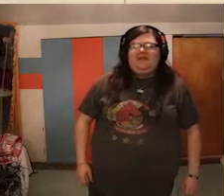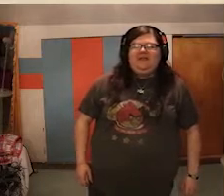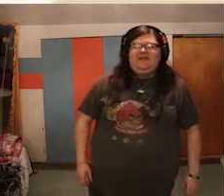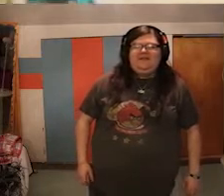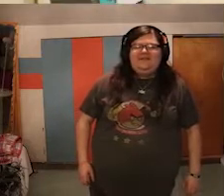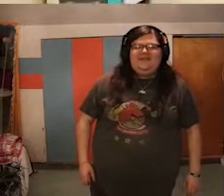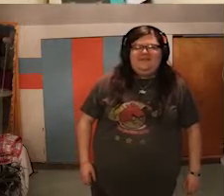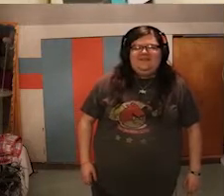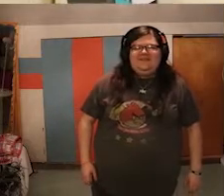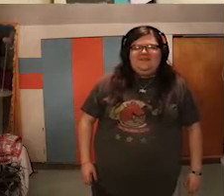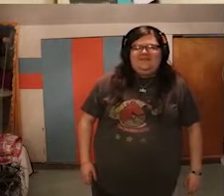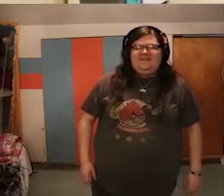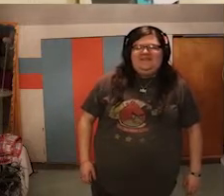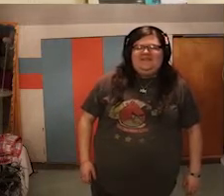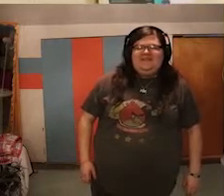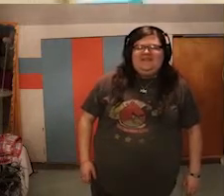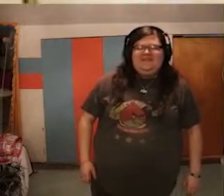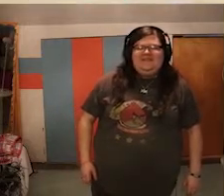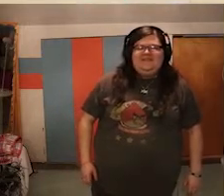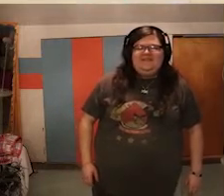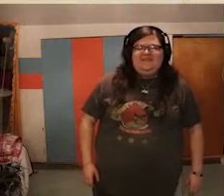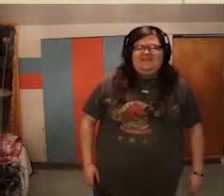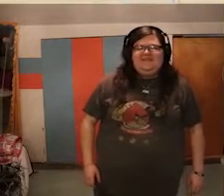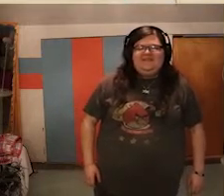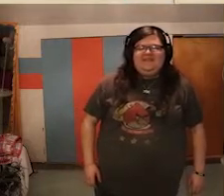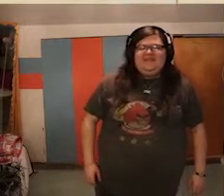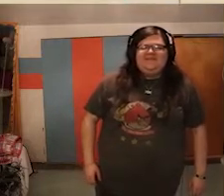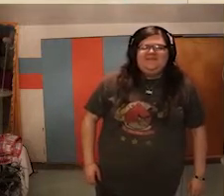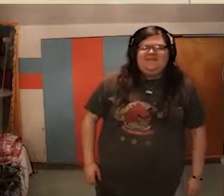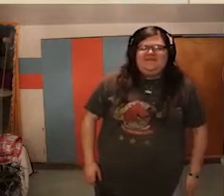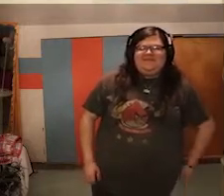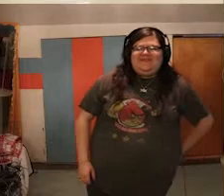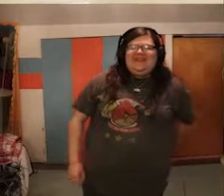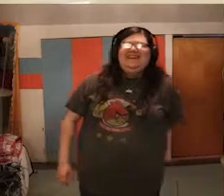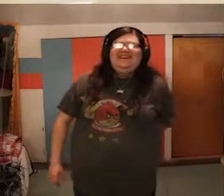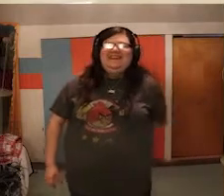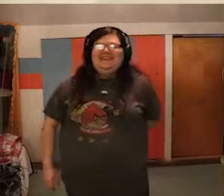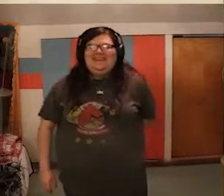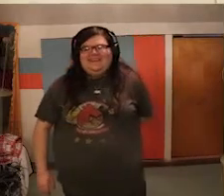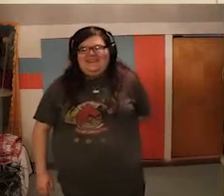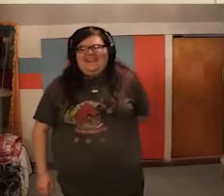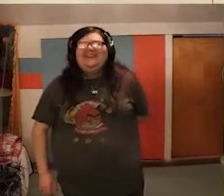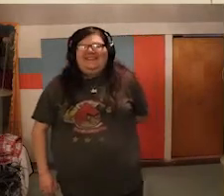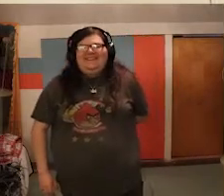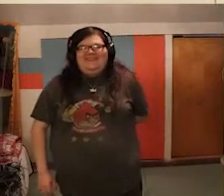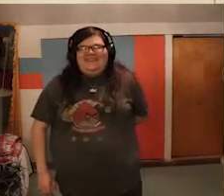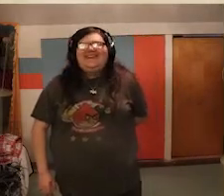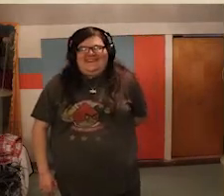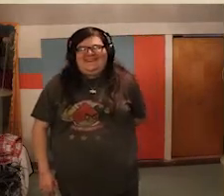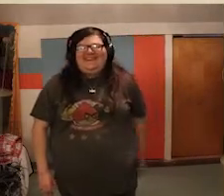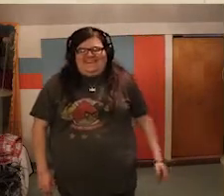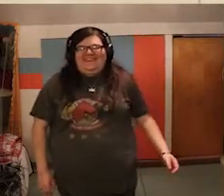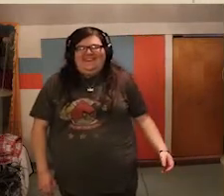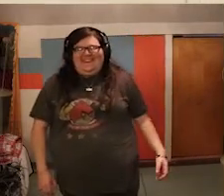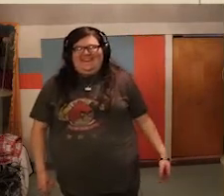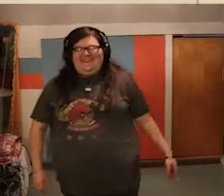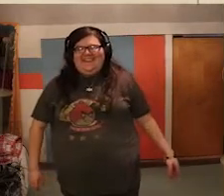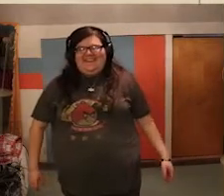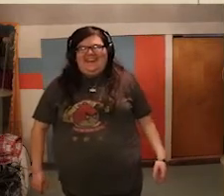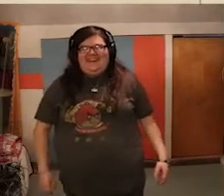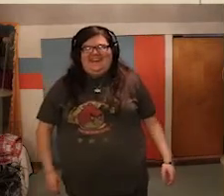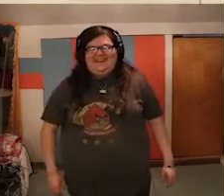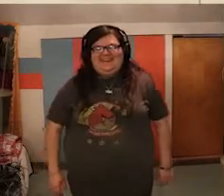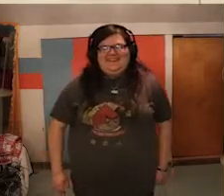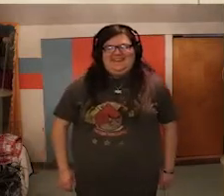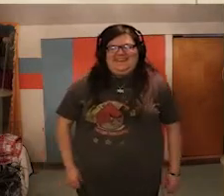Oh! Hang on, my. I feel like I look. I like... think there's a way to make it better. You look old. Yeah, that's what I was exactly like.